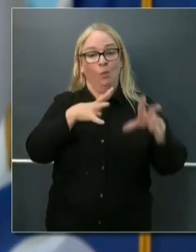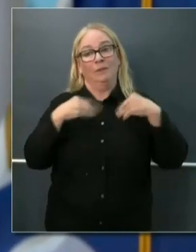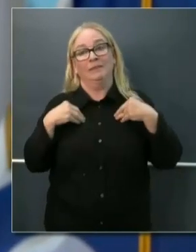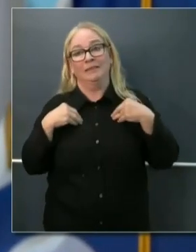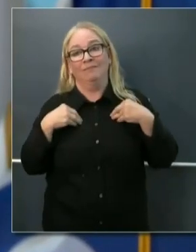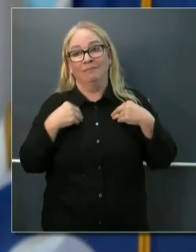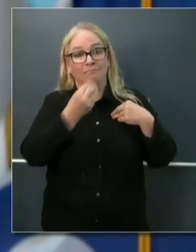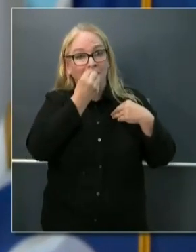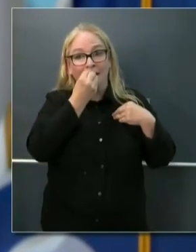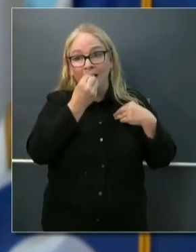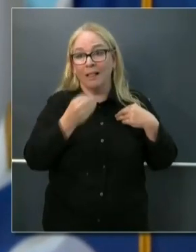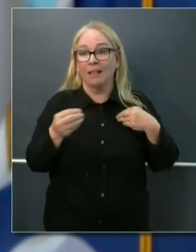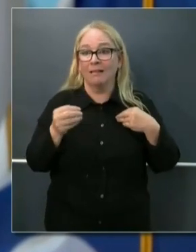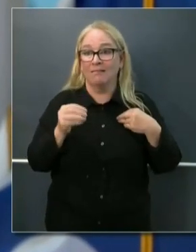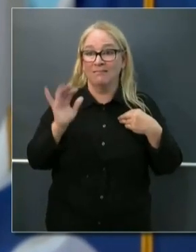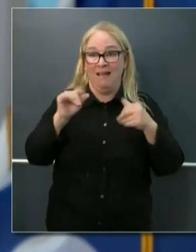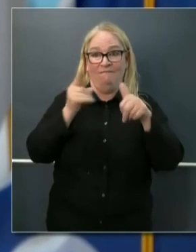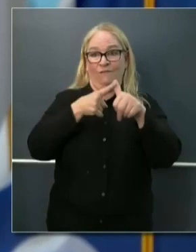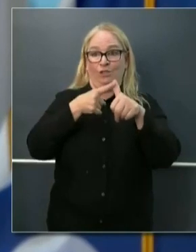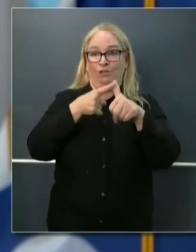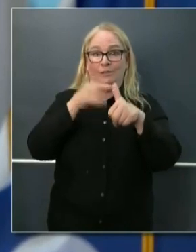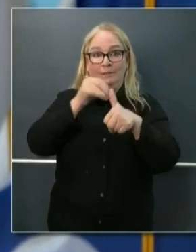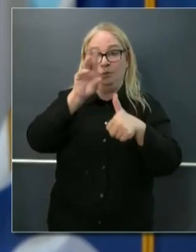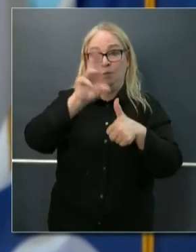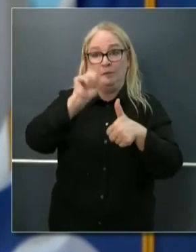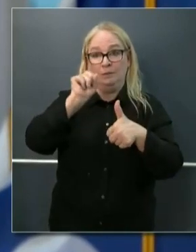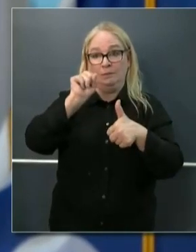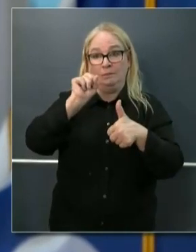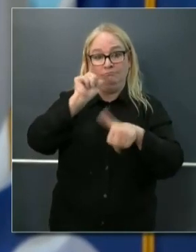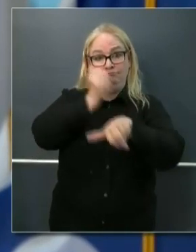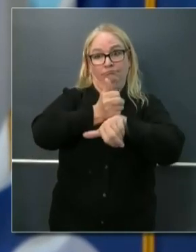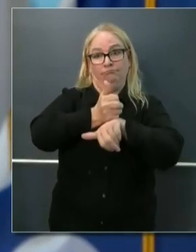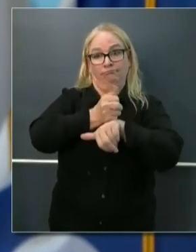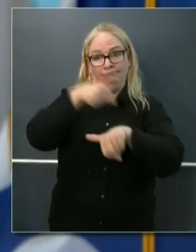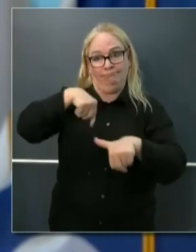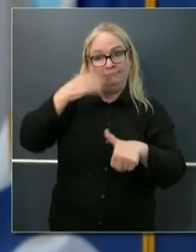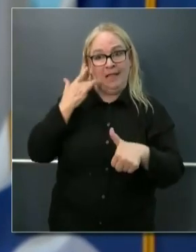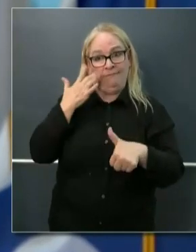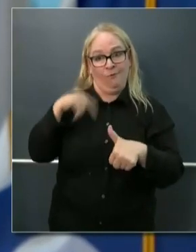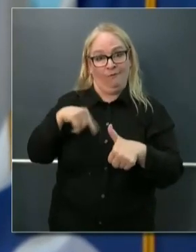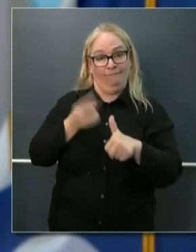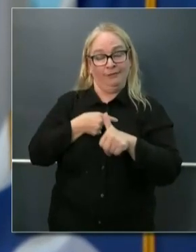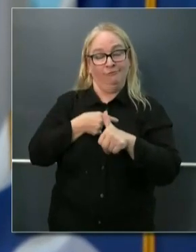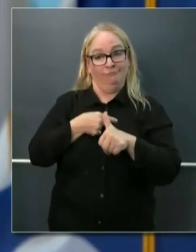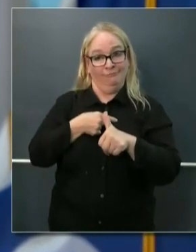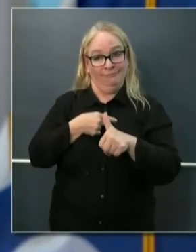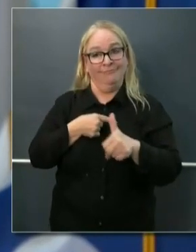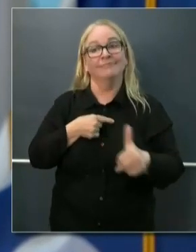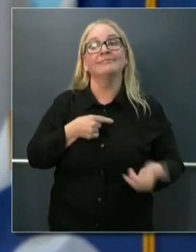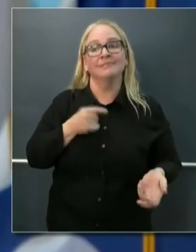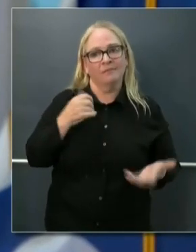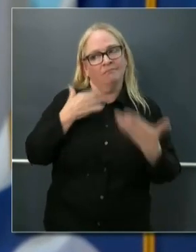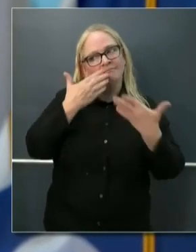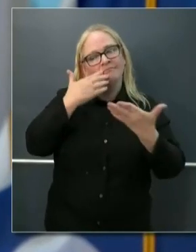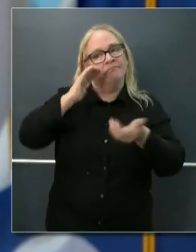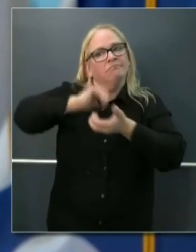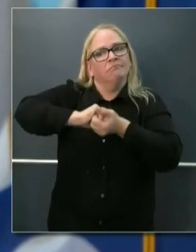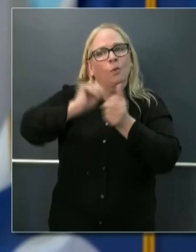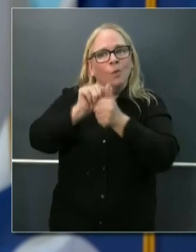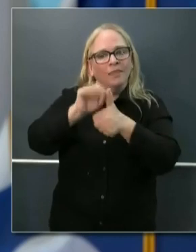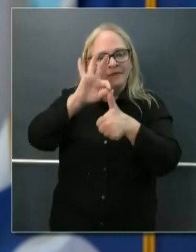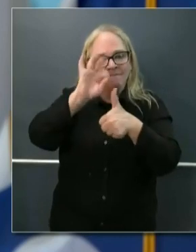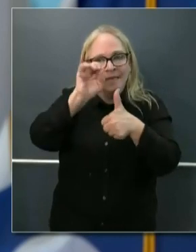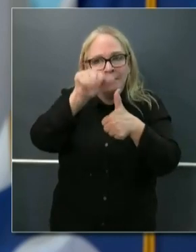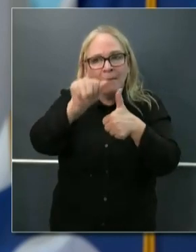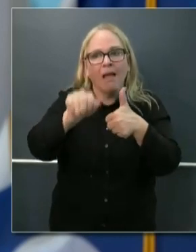itself. First in the nation, and again, deep gratitude to the partnerships, including the incredible partnership with FEMA and the federal